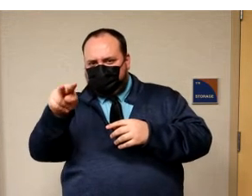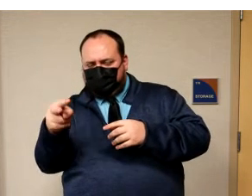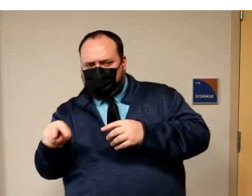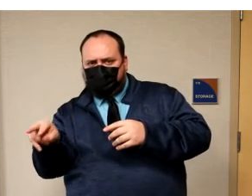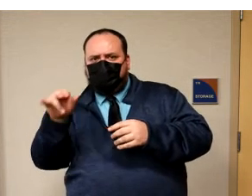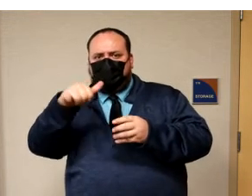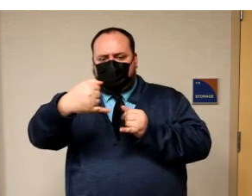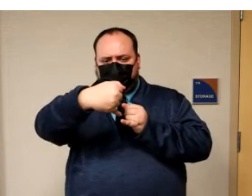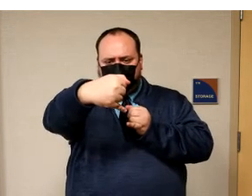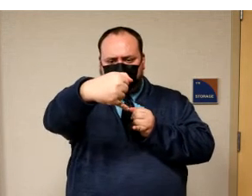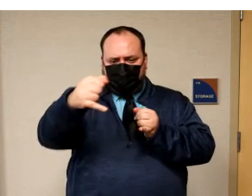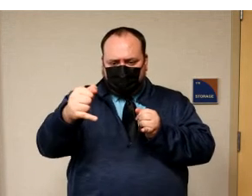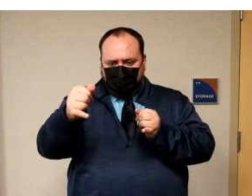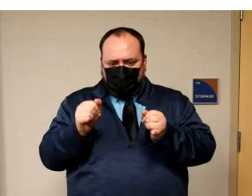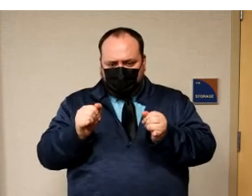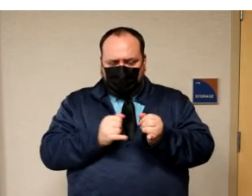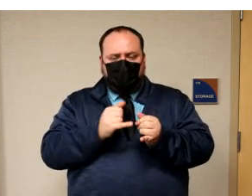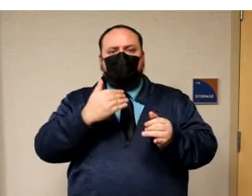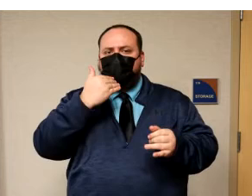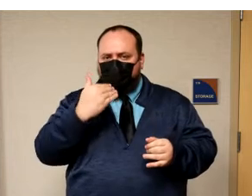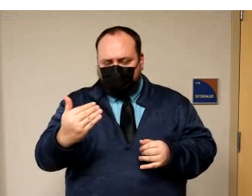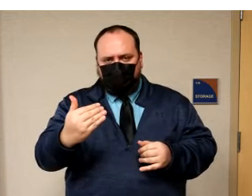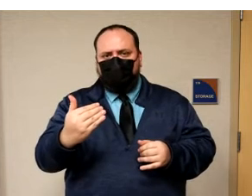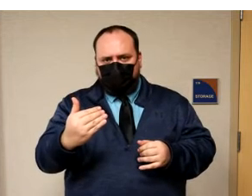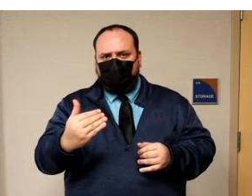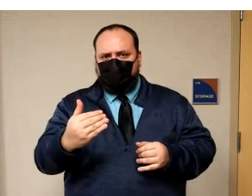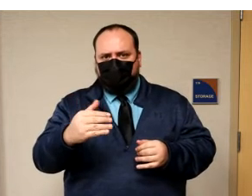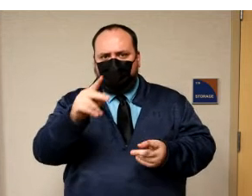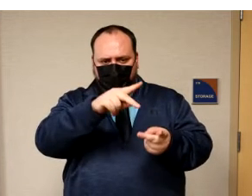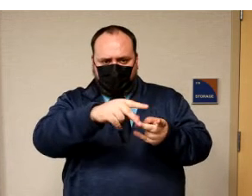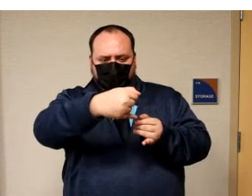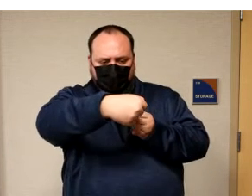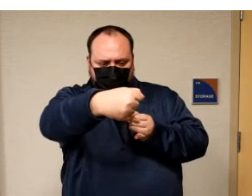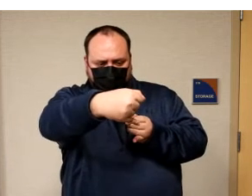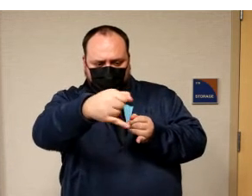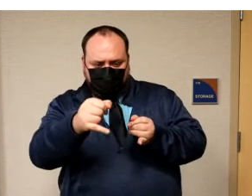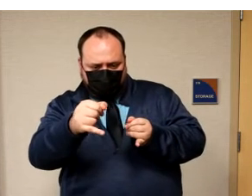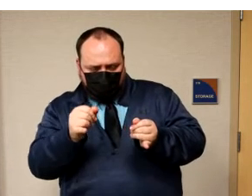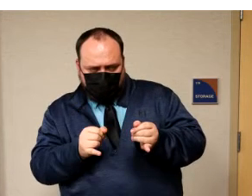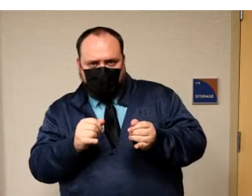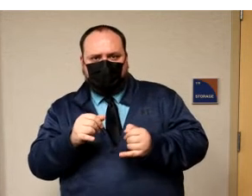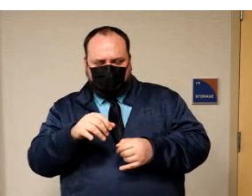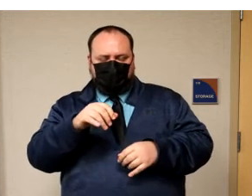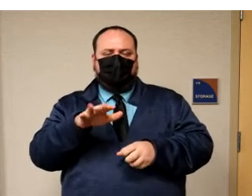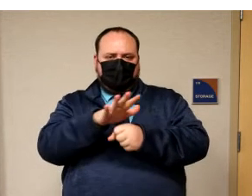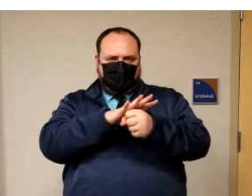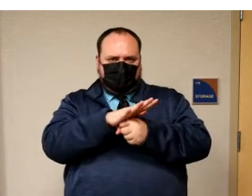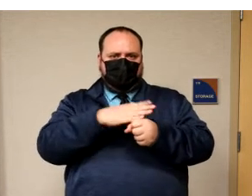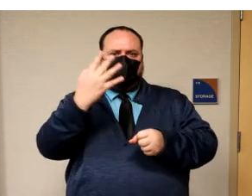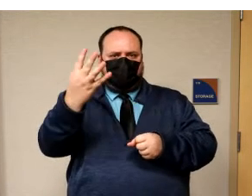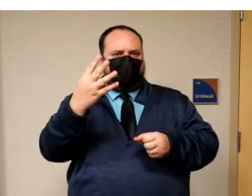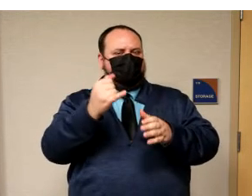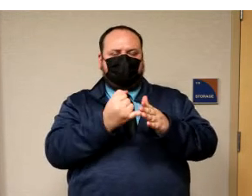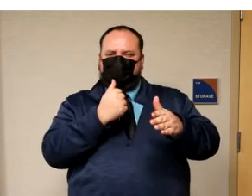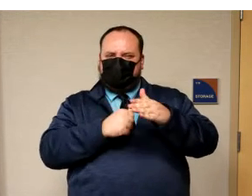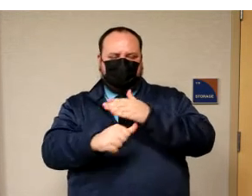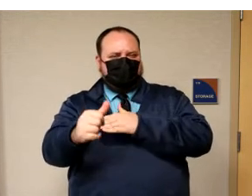quadrant idea, doing a good job there. We have District 4, just under